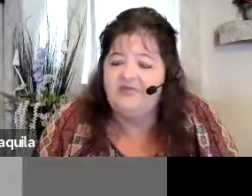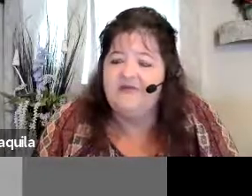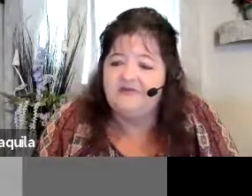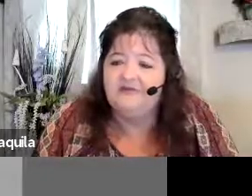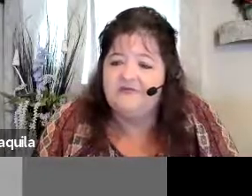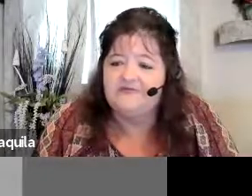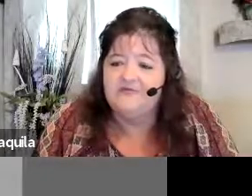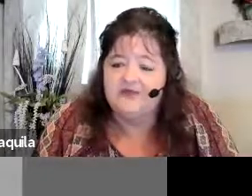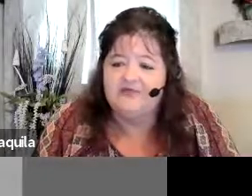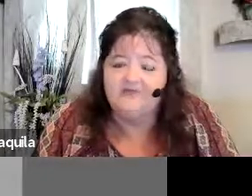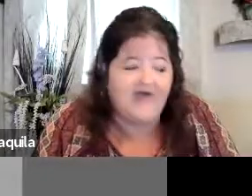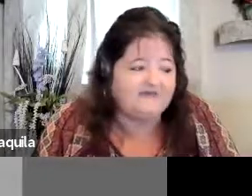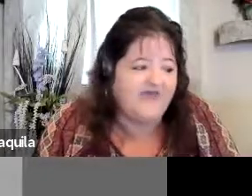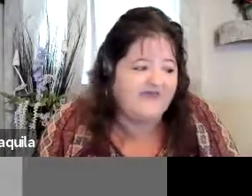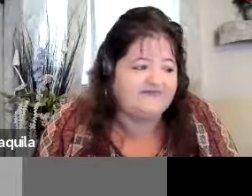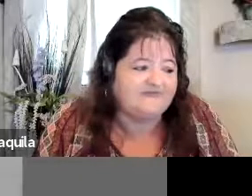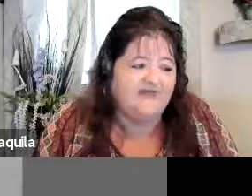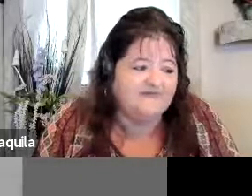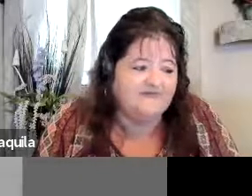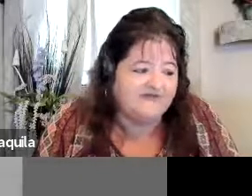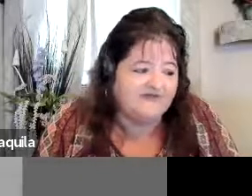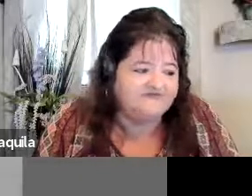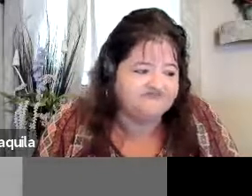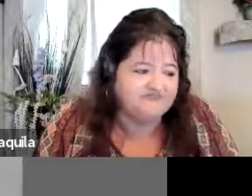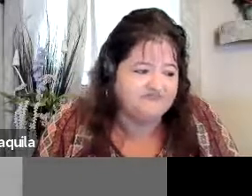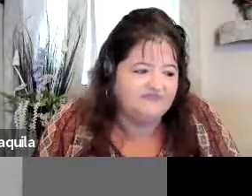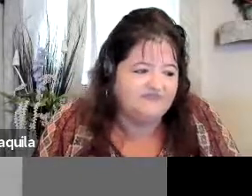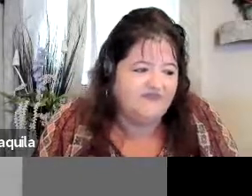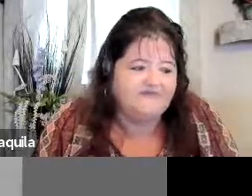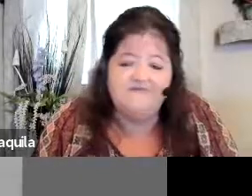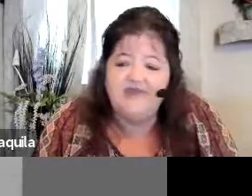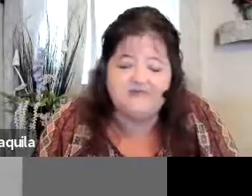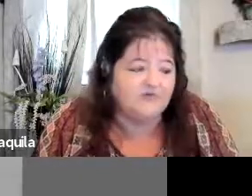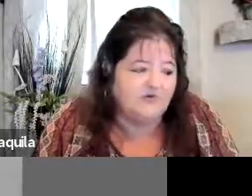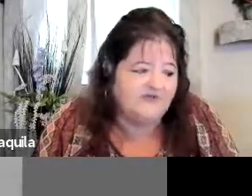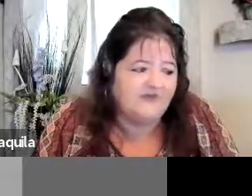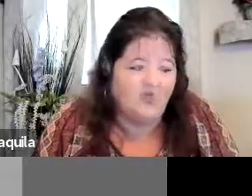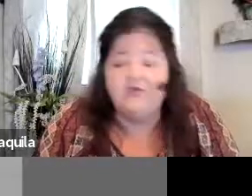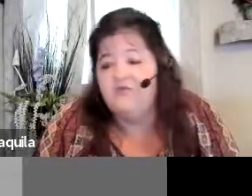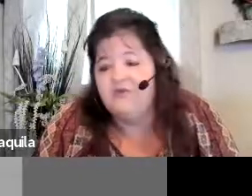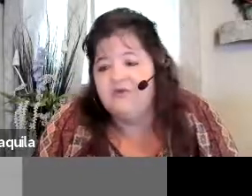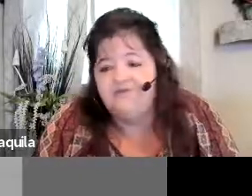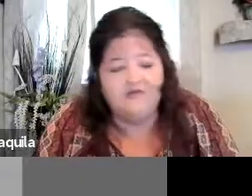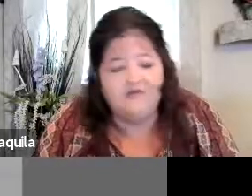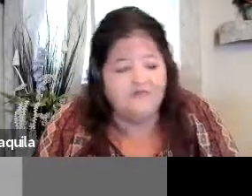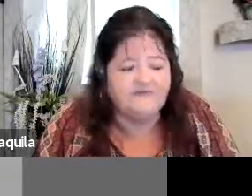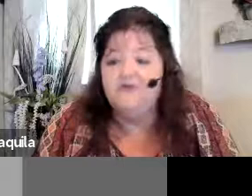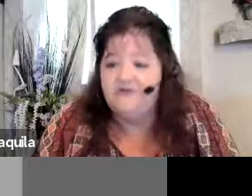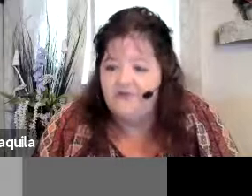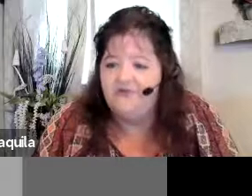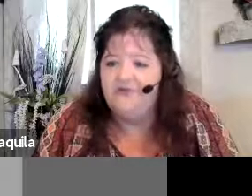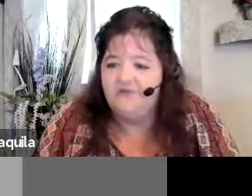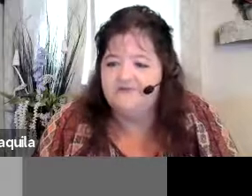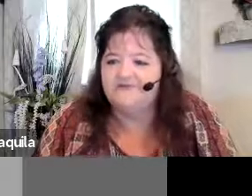the Disability Inclusive Curriculum Act passed in Pennsylvania to make sure that all community